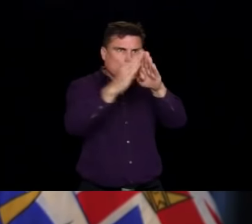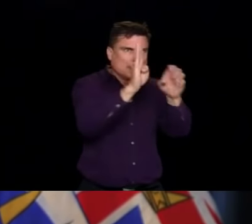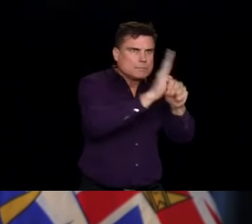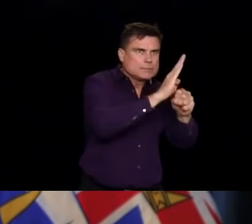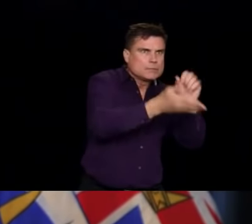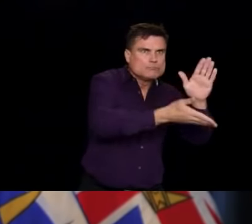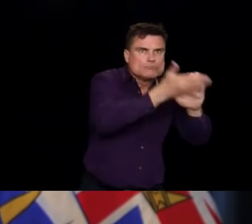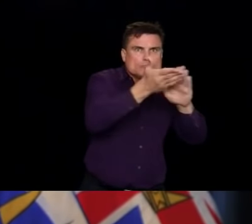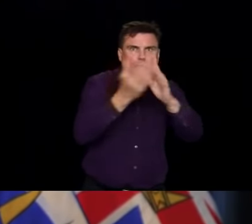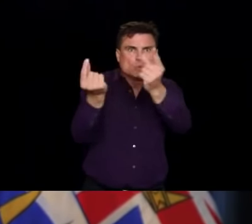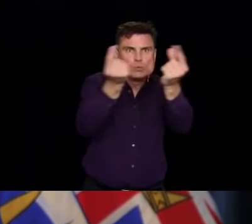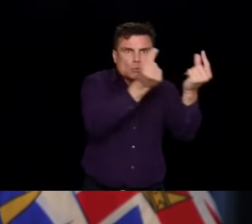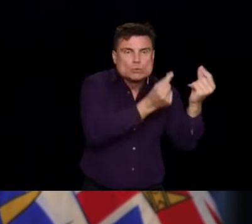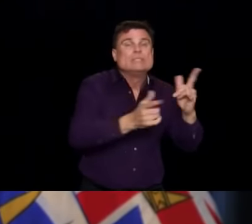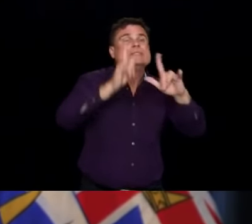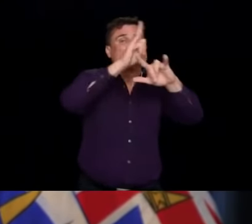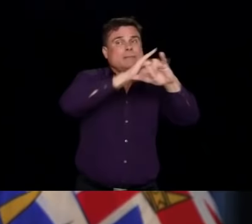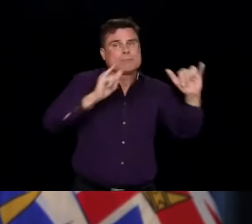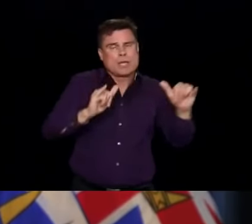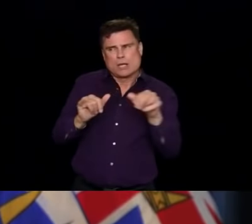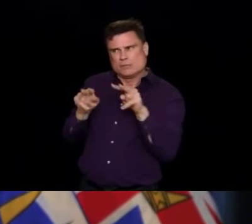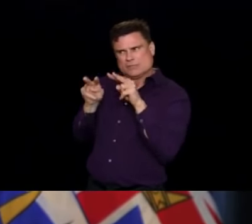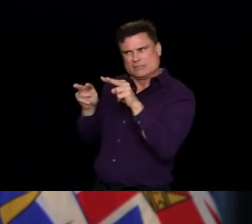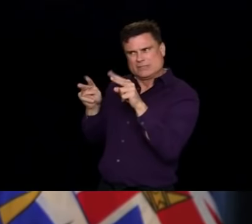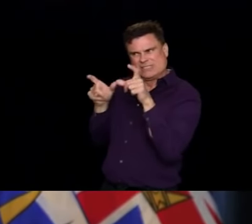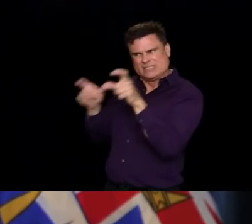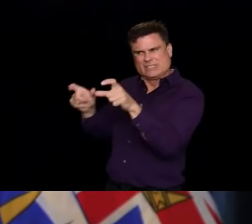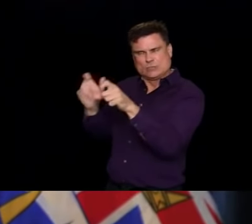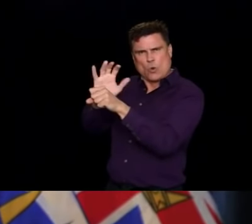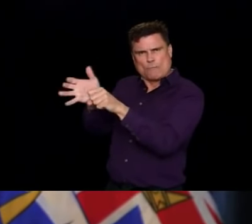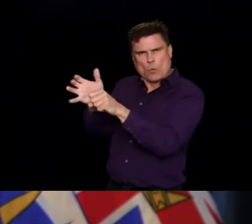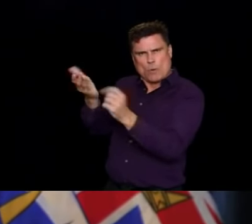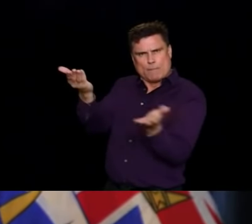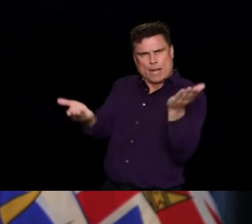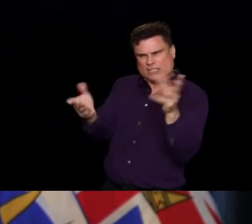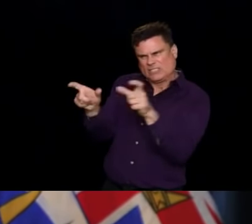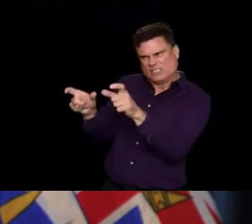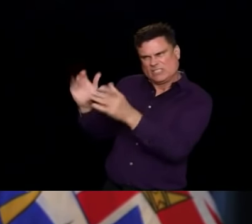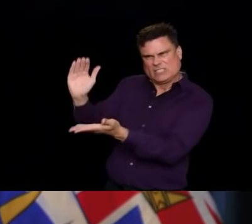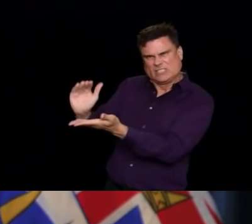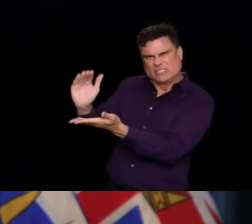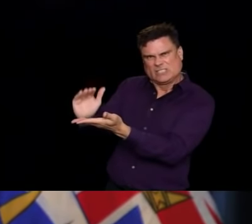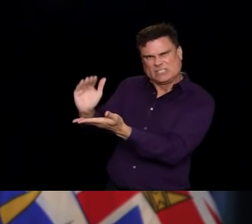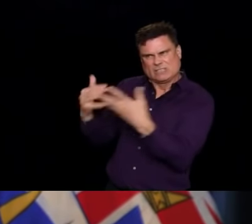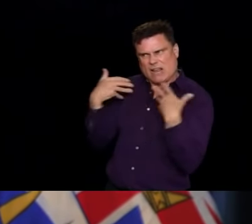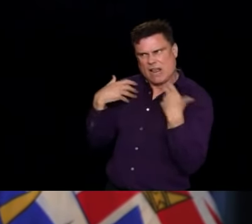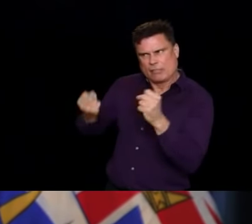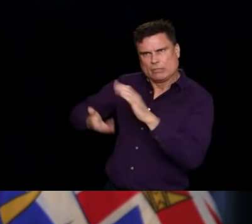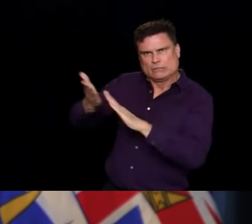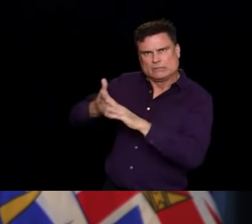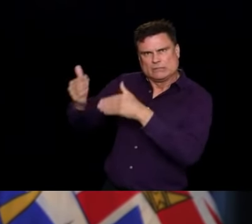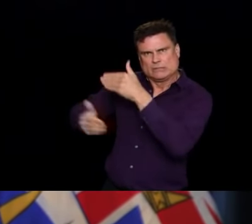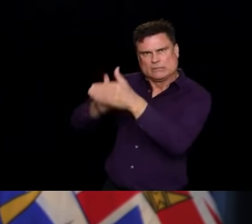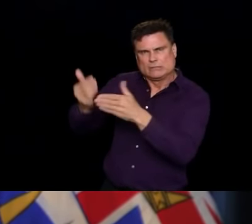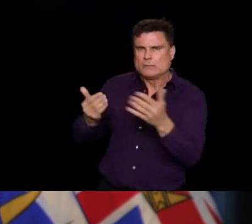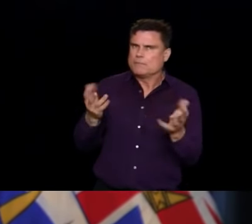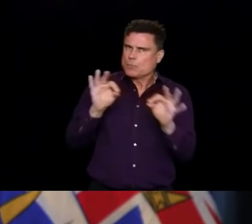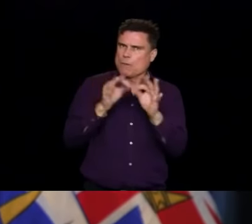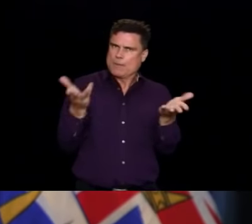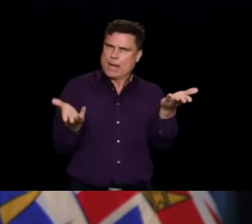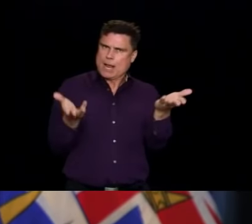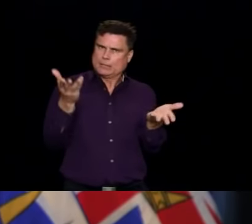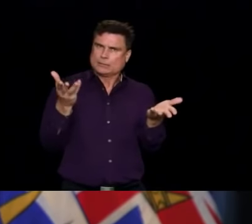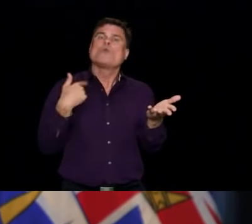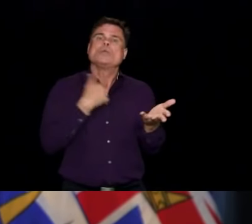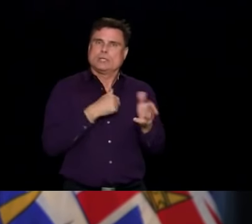our long-term care homes, so we can continue to go to restaurants, we can continue to meet with each other. And through our own